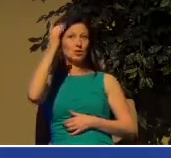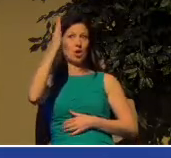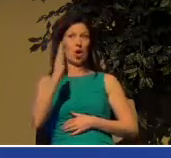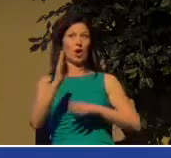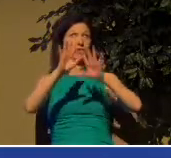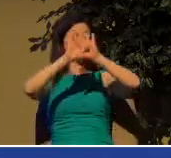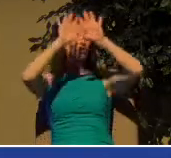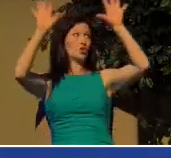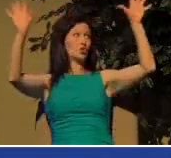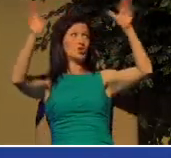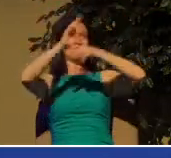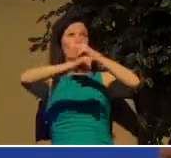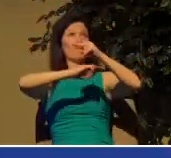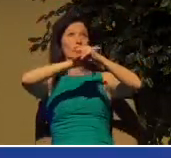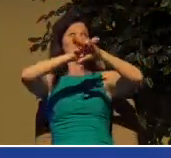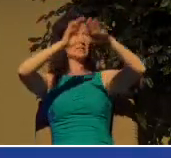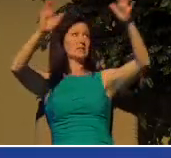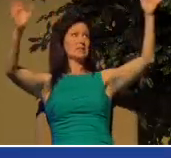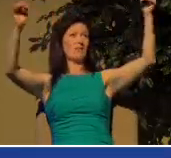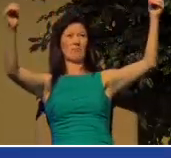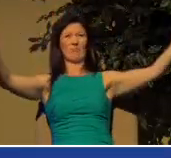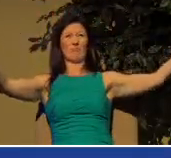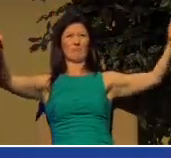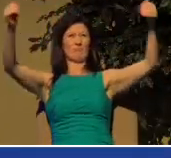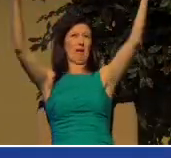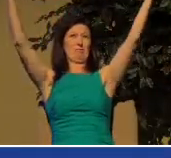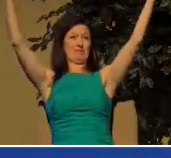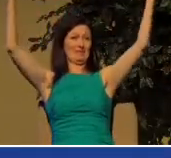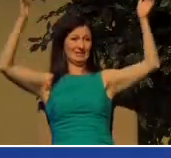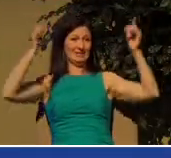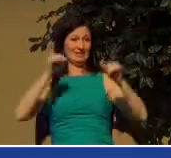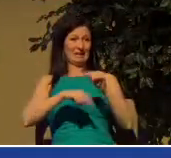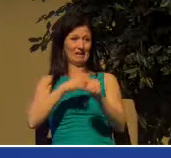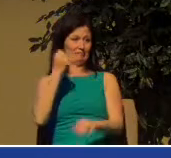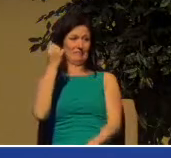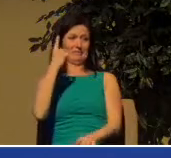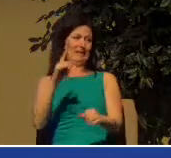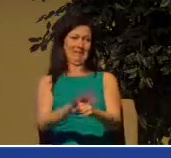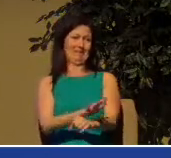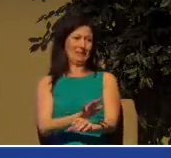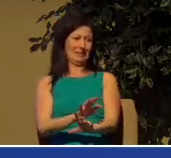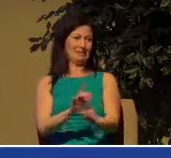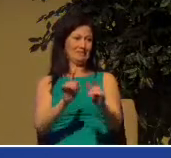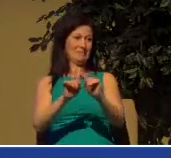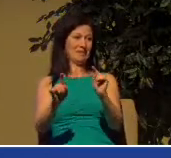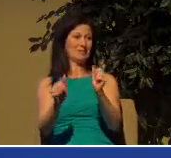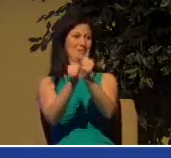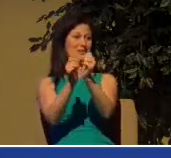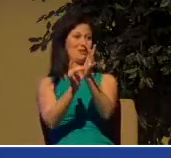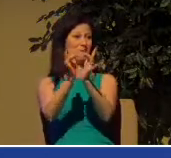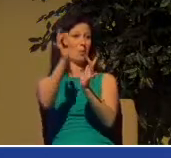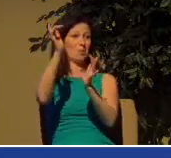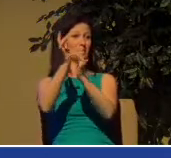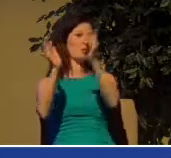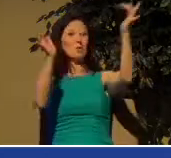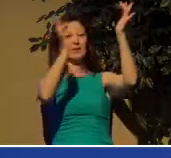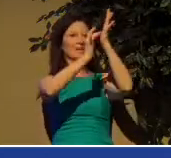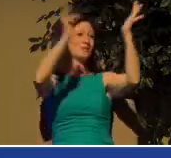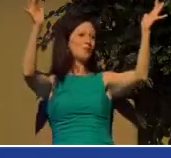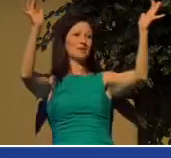universe, who is beyond comprehension in His glory in Christ Jesus, has become my Abba